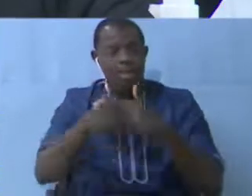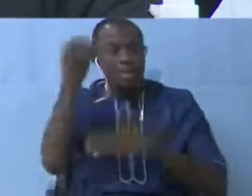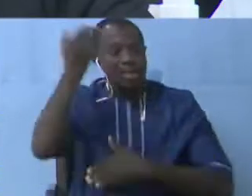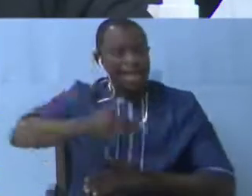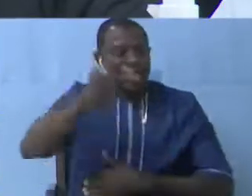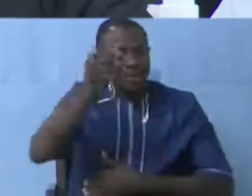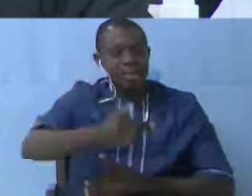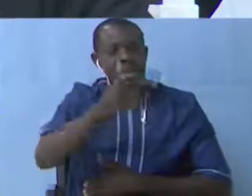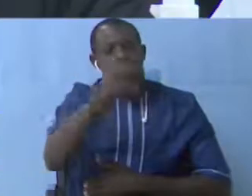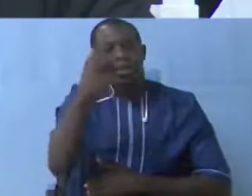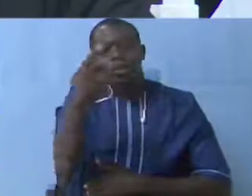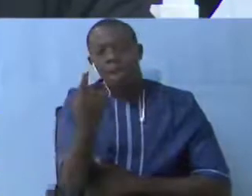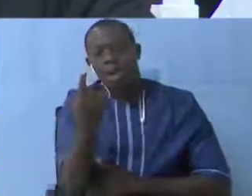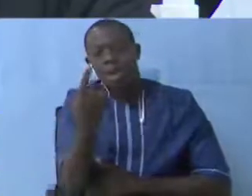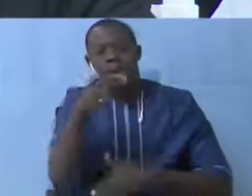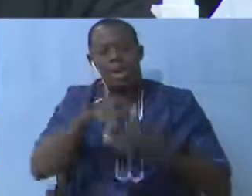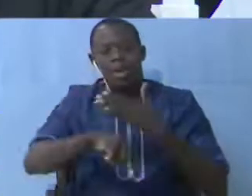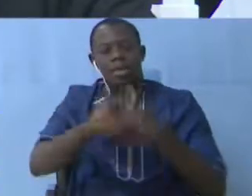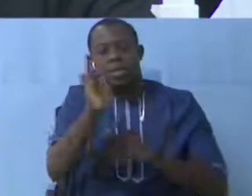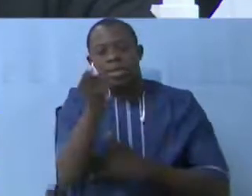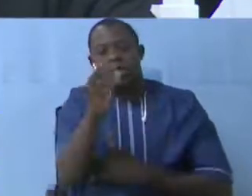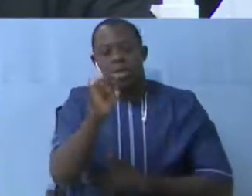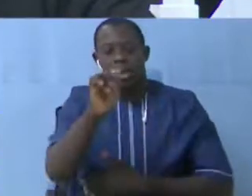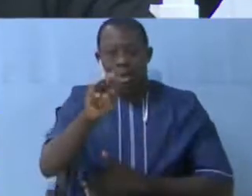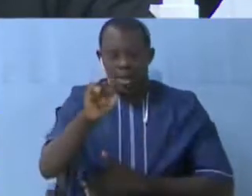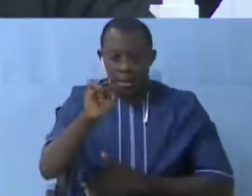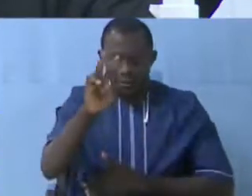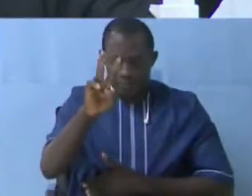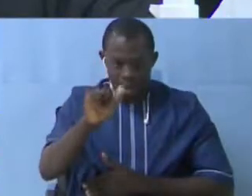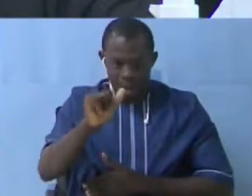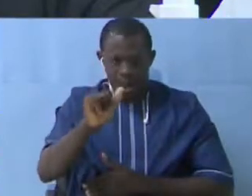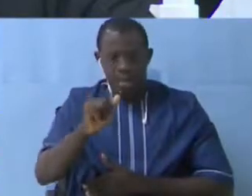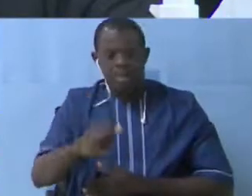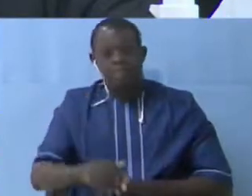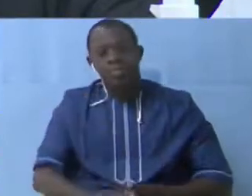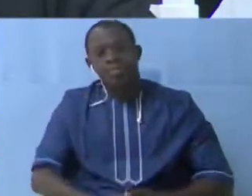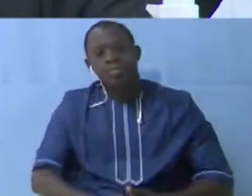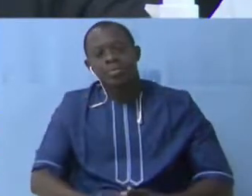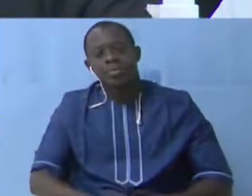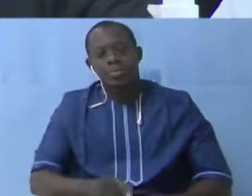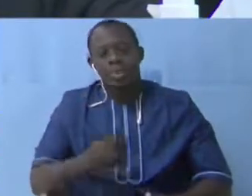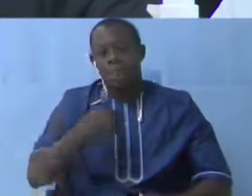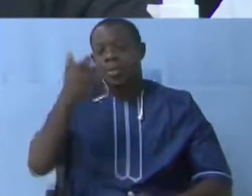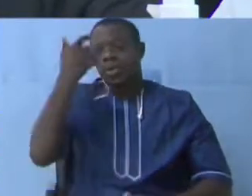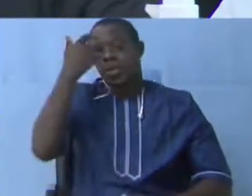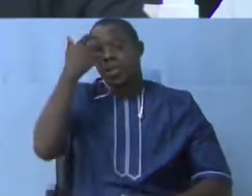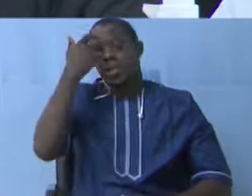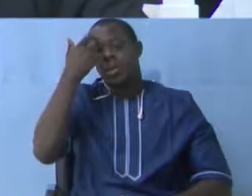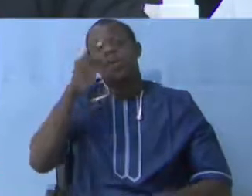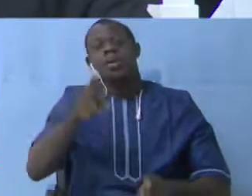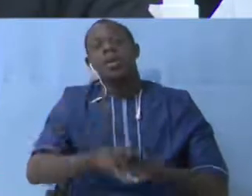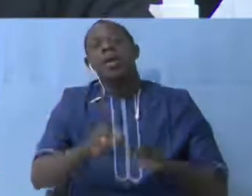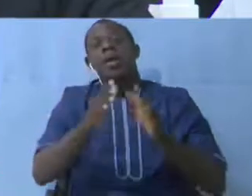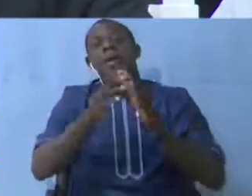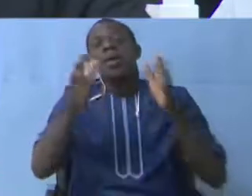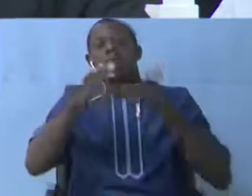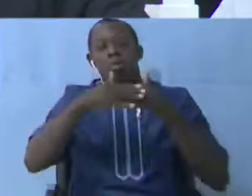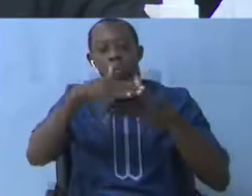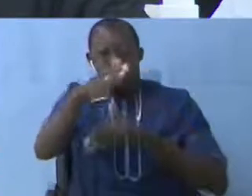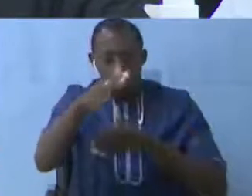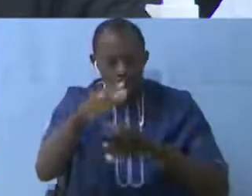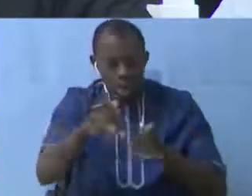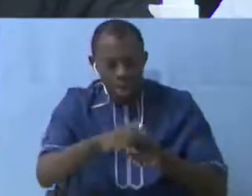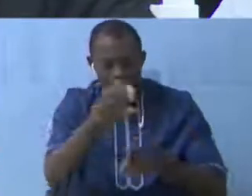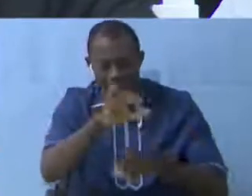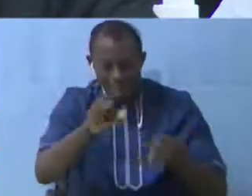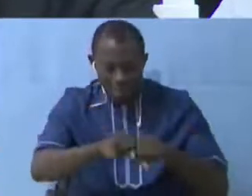1981. dañ tase ca Geneva ci 1981. And I thought the biggest compliment any Senegalese can pay to a